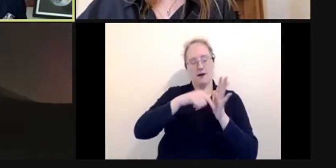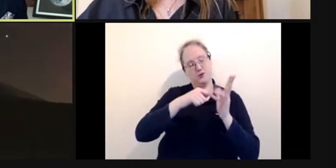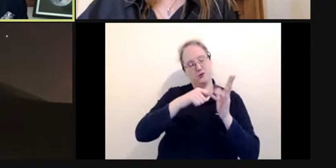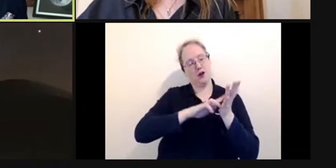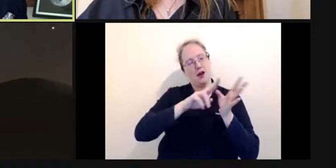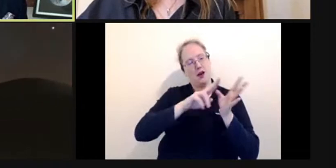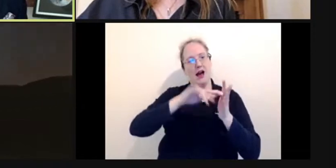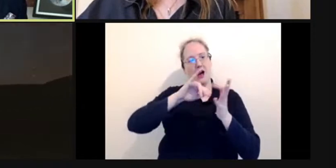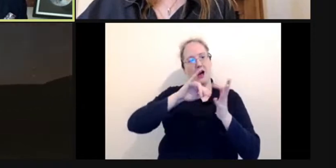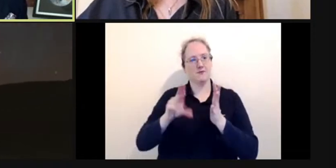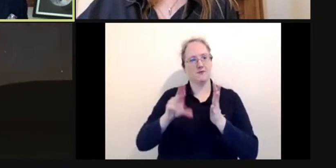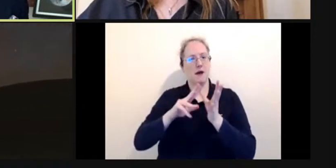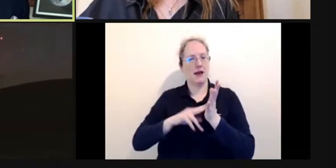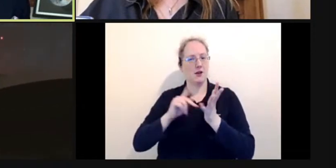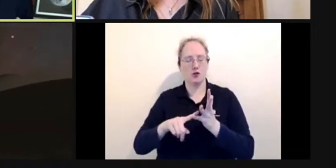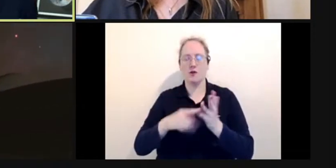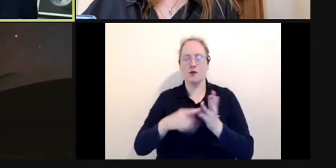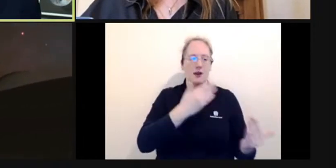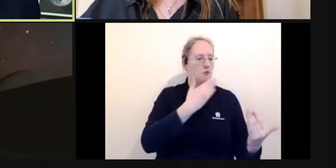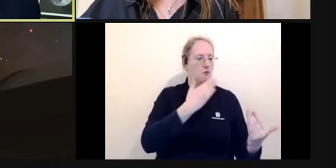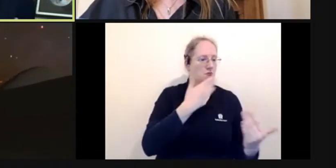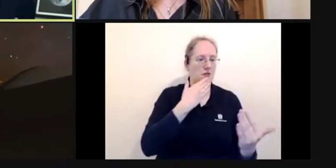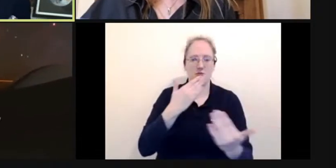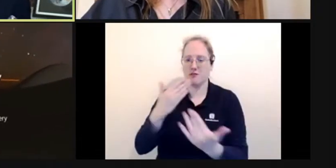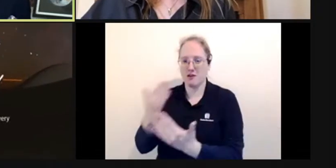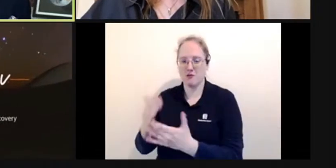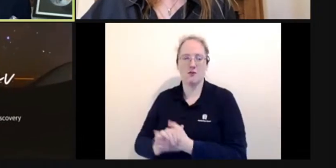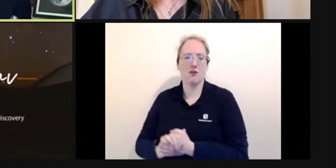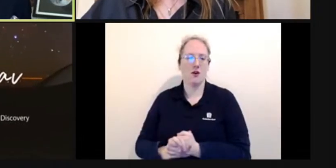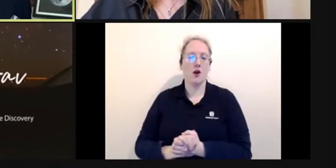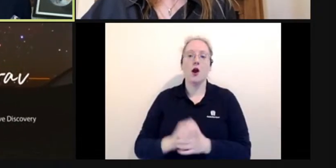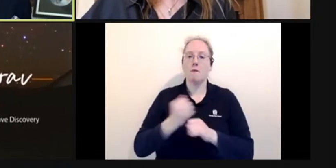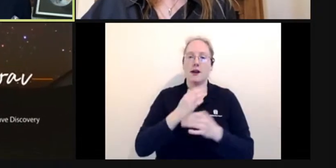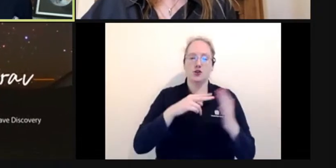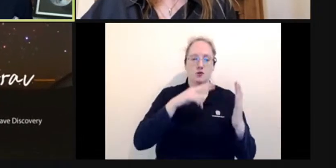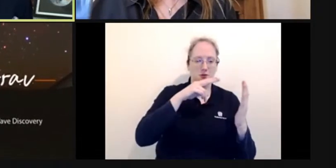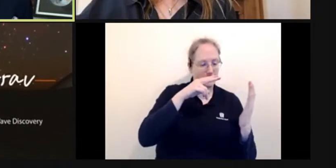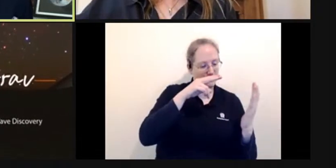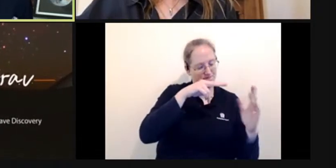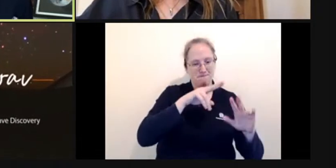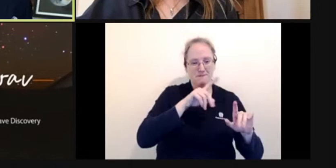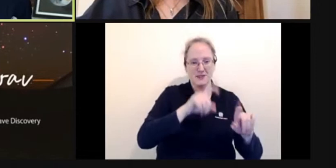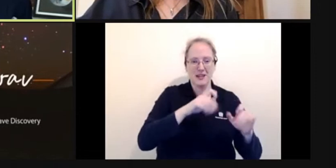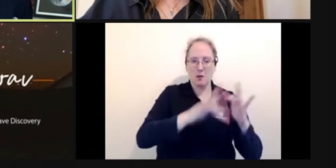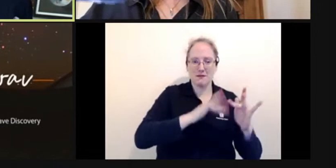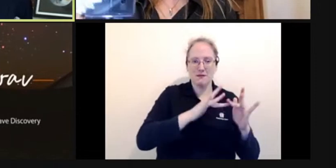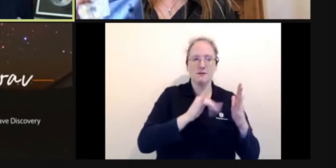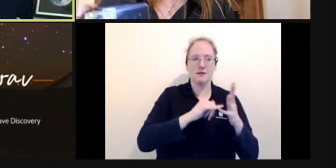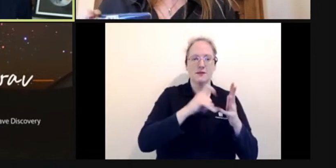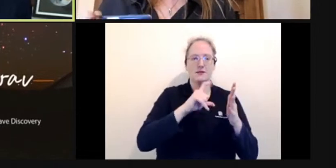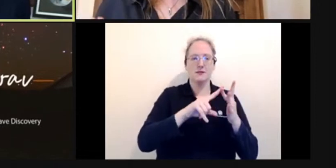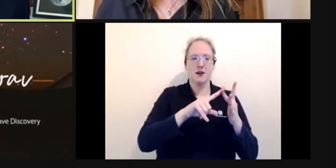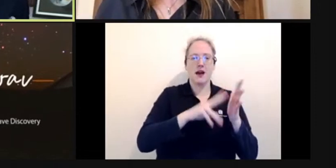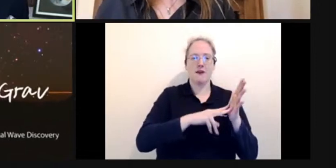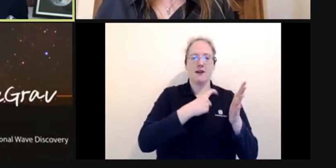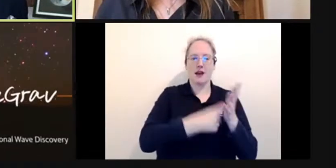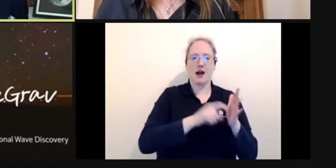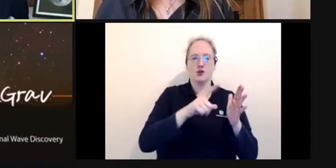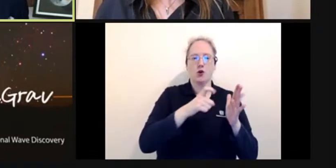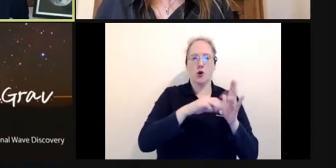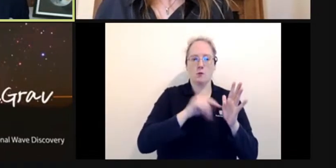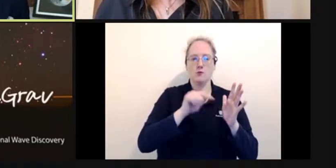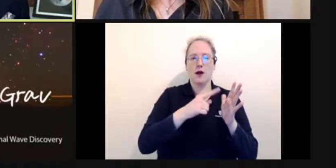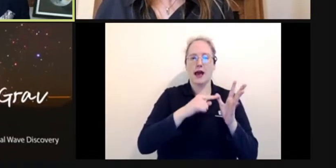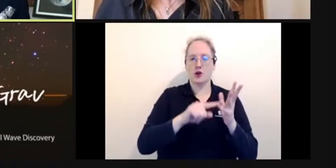efforts. Make sure you go to SciVR.com.au, click the link to the survey to give us your feedback. I want